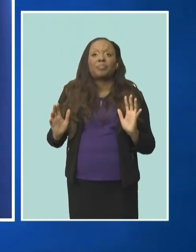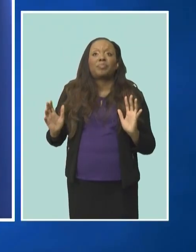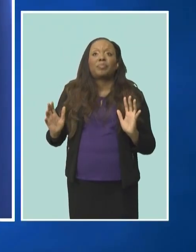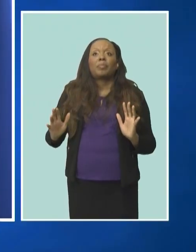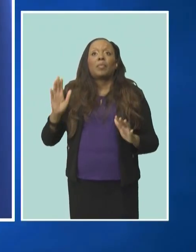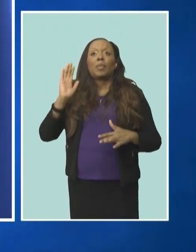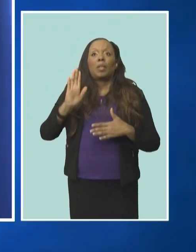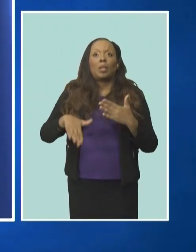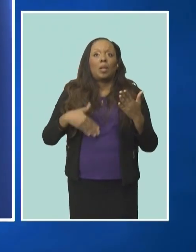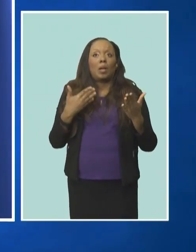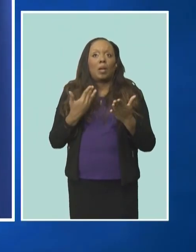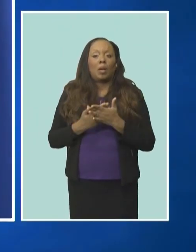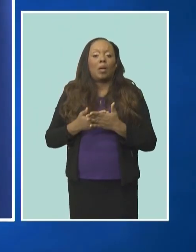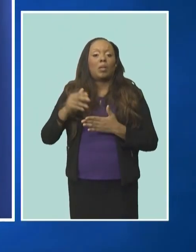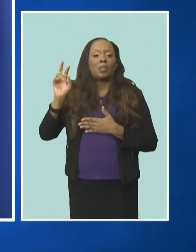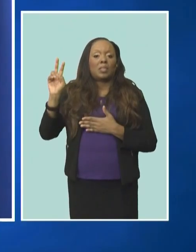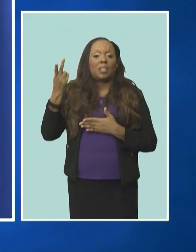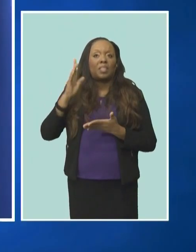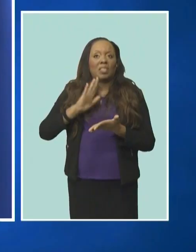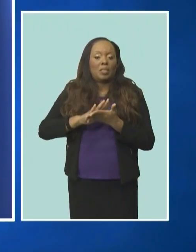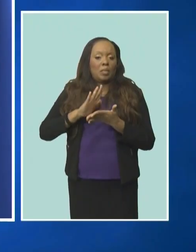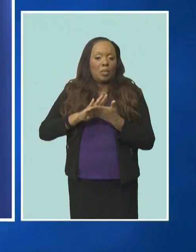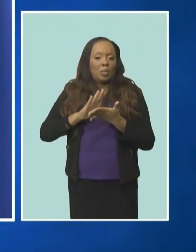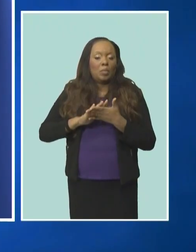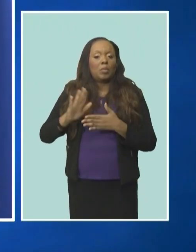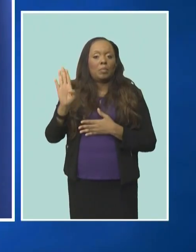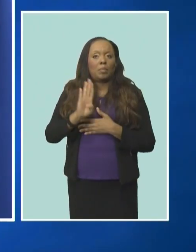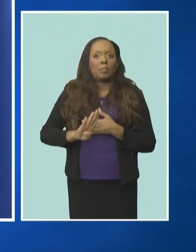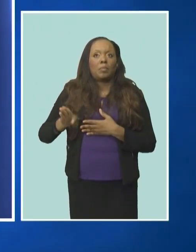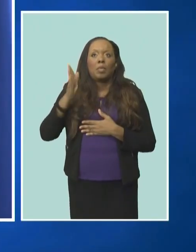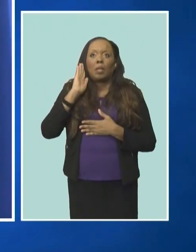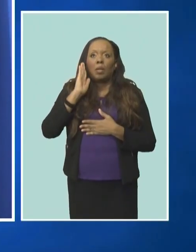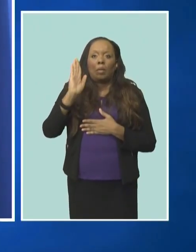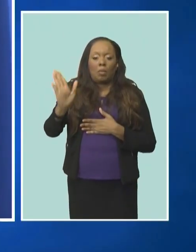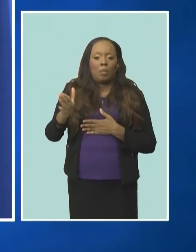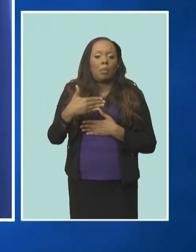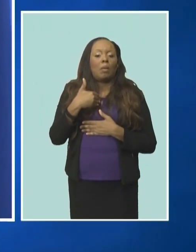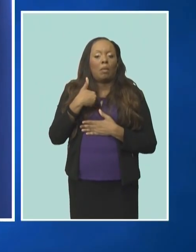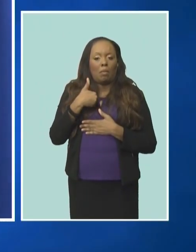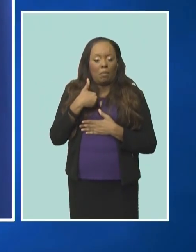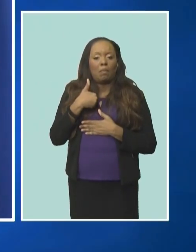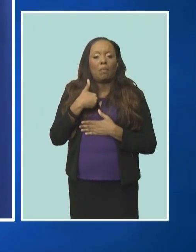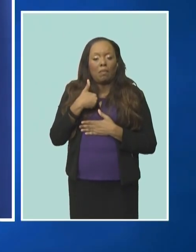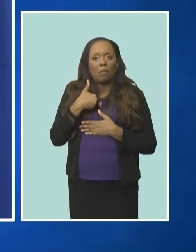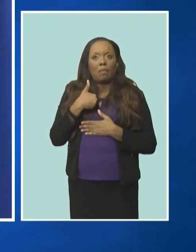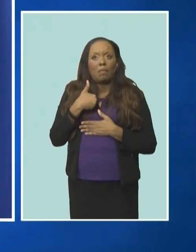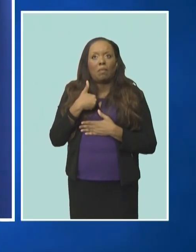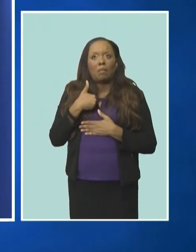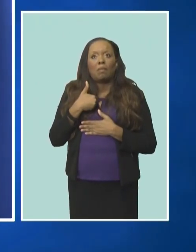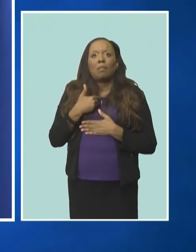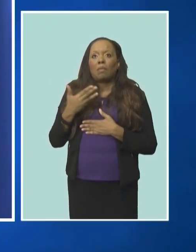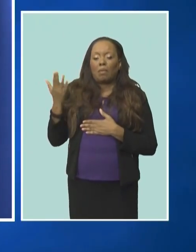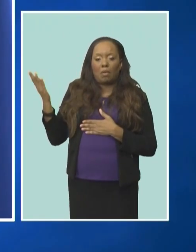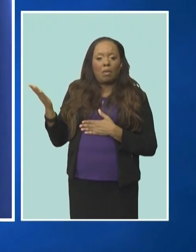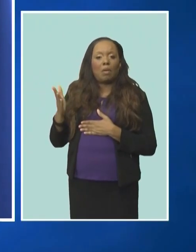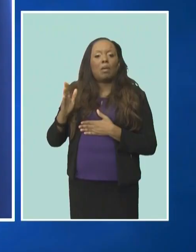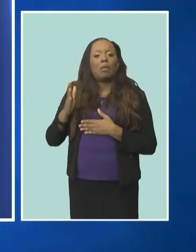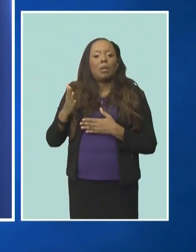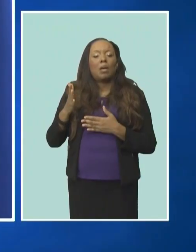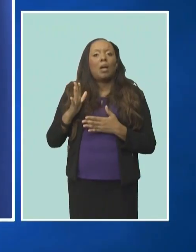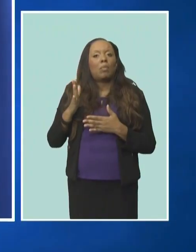single secondary school in Barbados will have been positively impacted by the Hydrate Caribbean